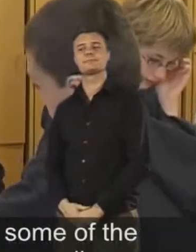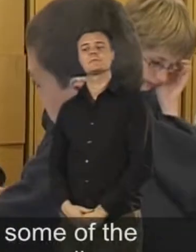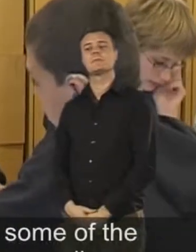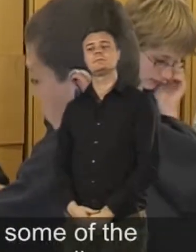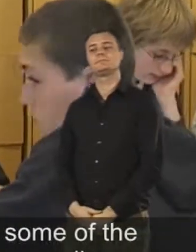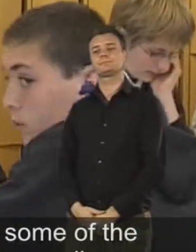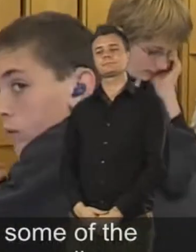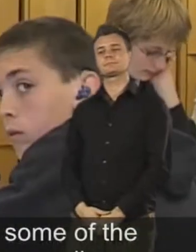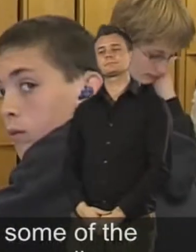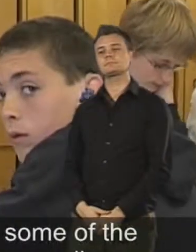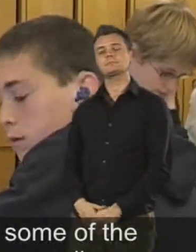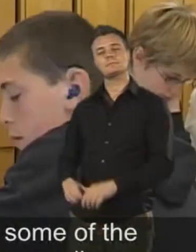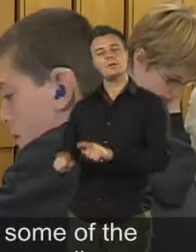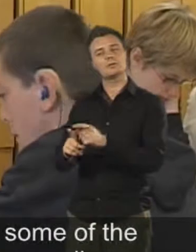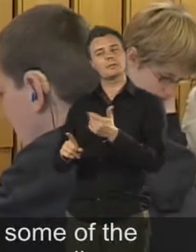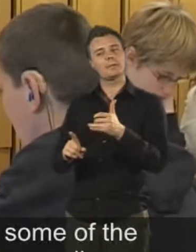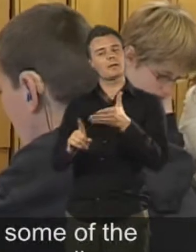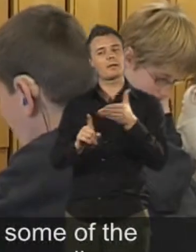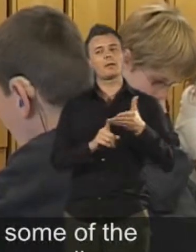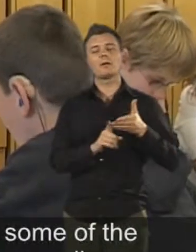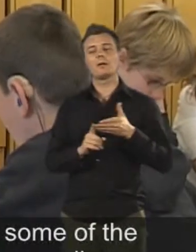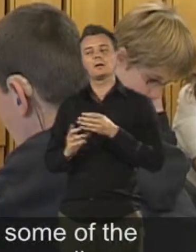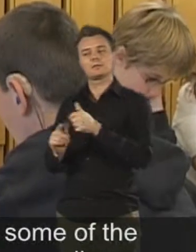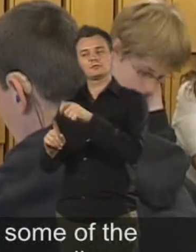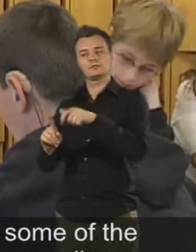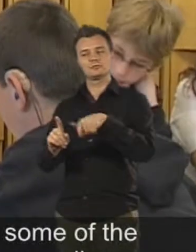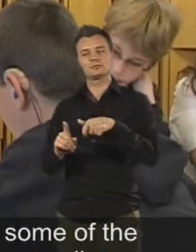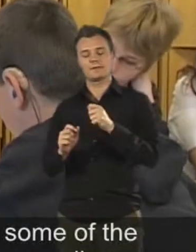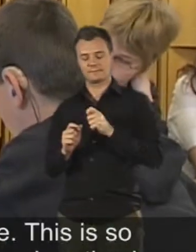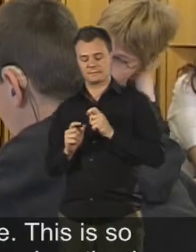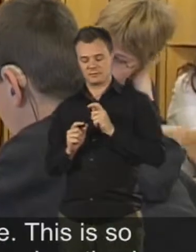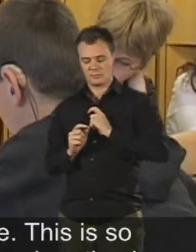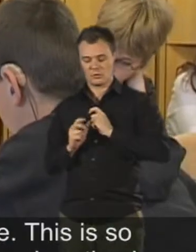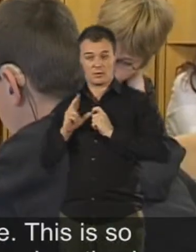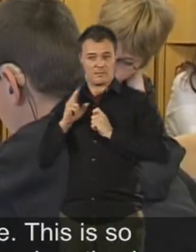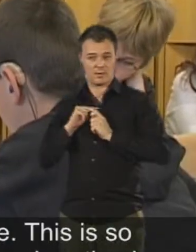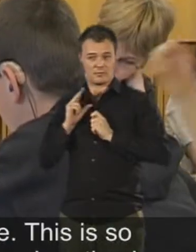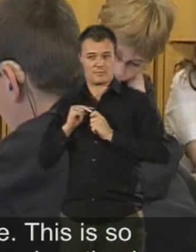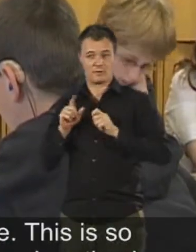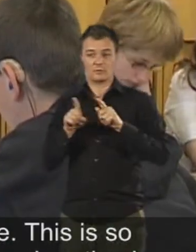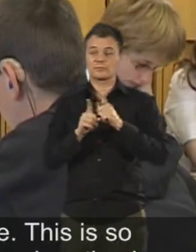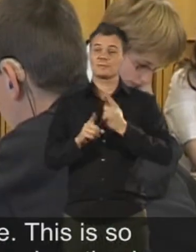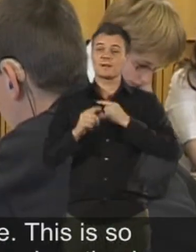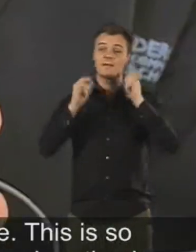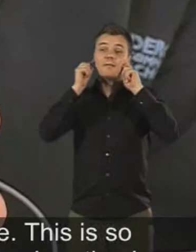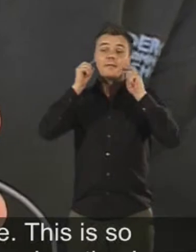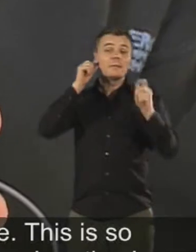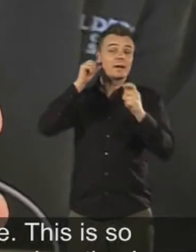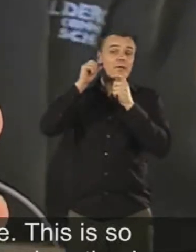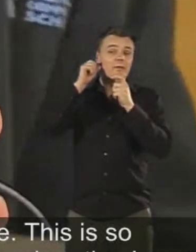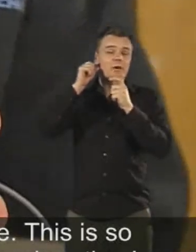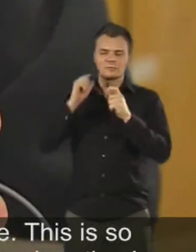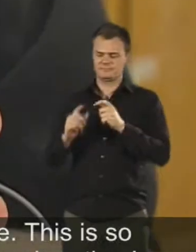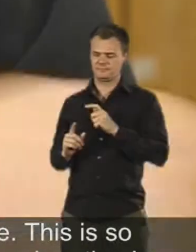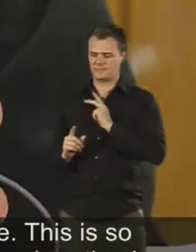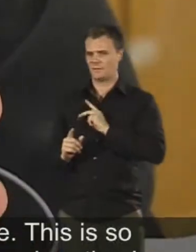You would also notice in the class some of the students with a small microphone, as well as myself wearing a head microphone. This is so